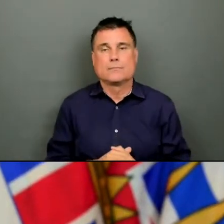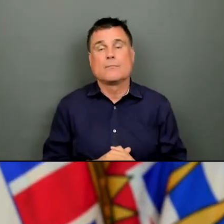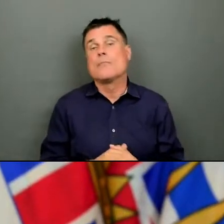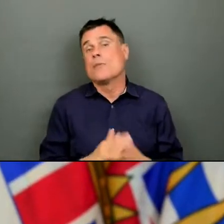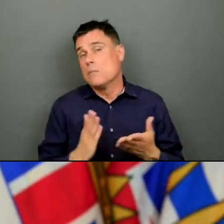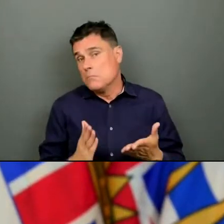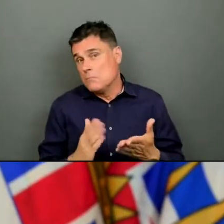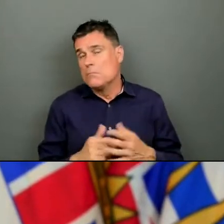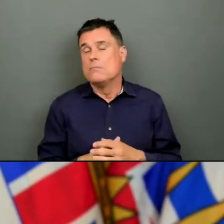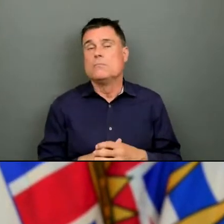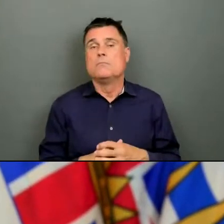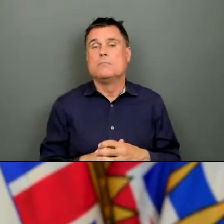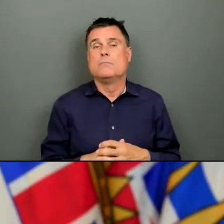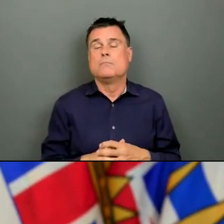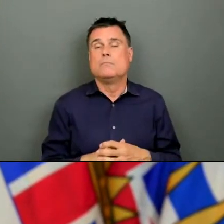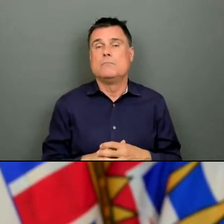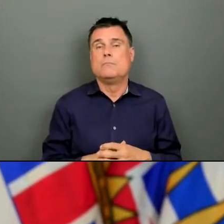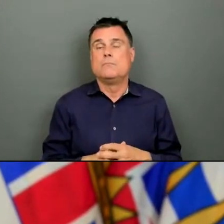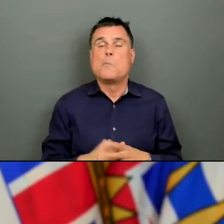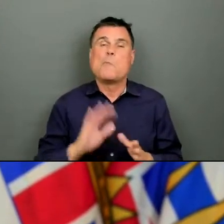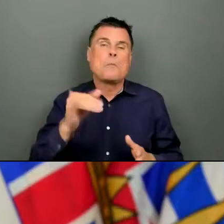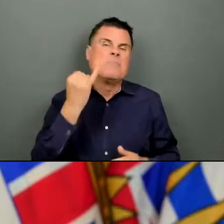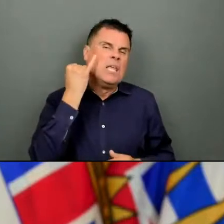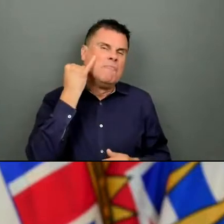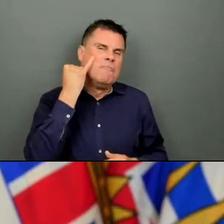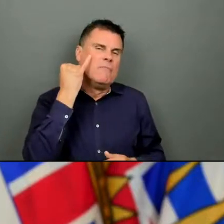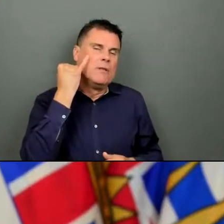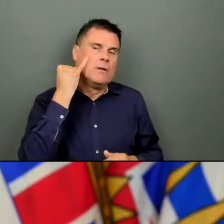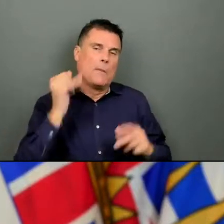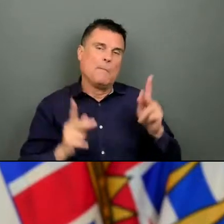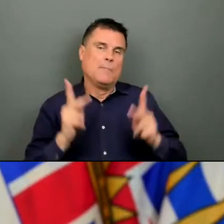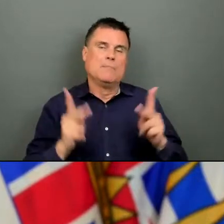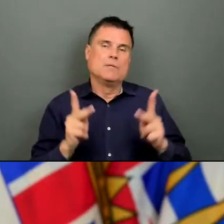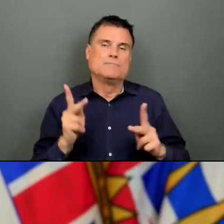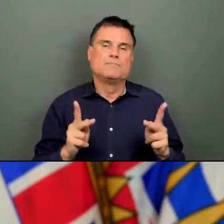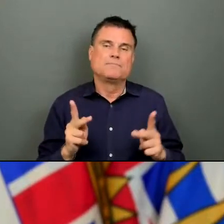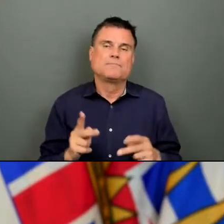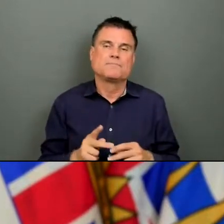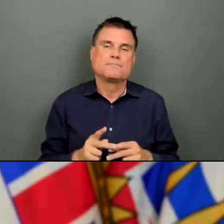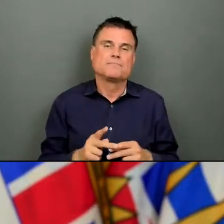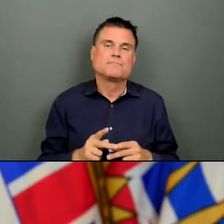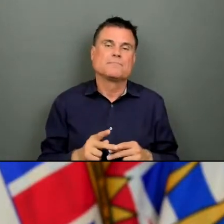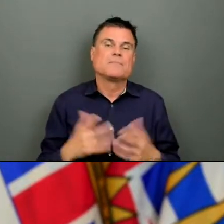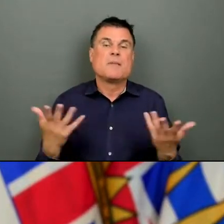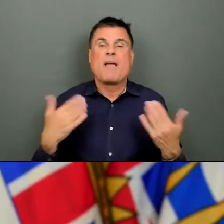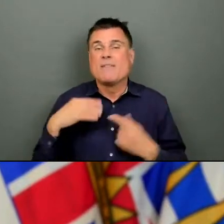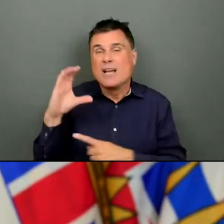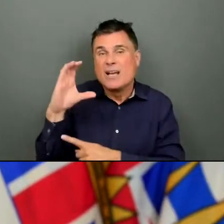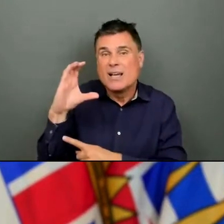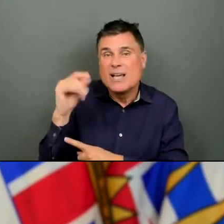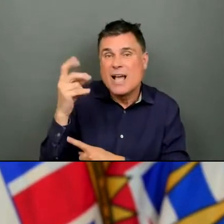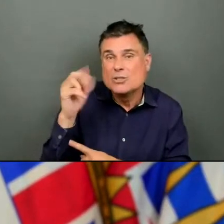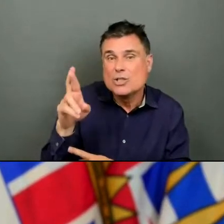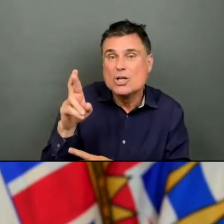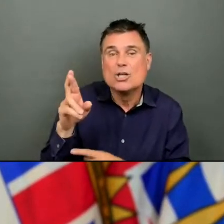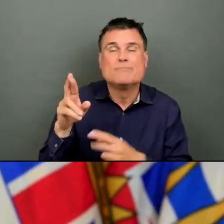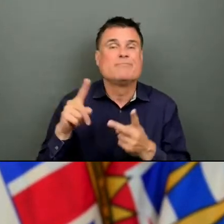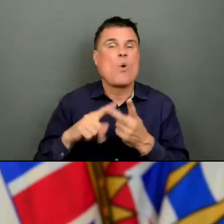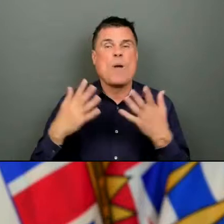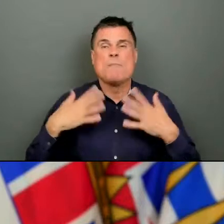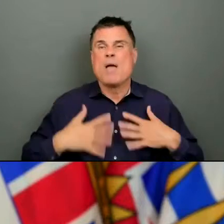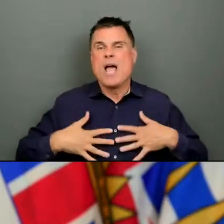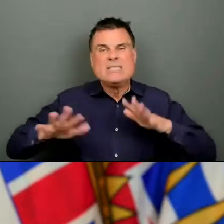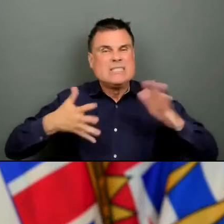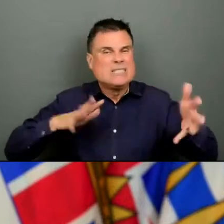that's because you're undergoing cancer therapy or you have an immune compromising condition. And we know that some people don't get as